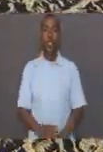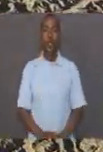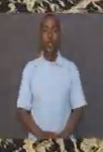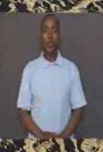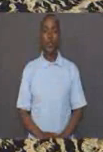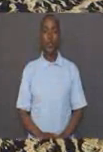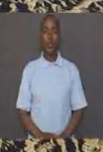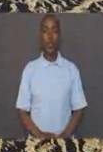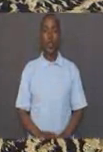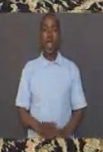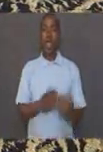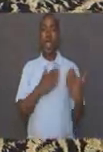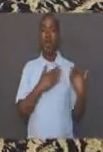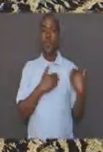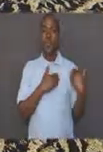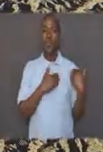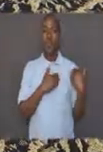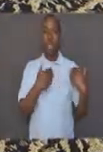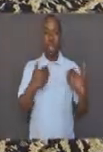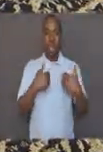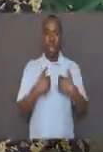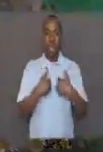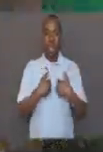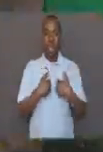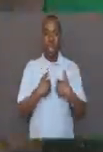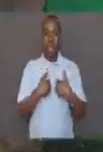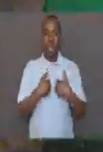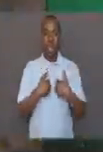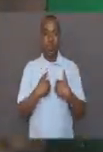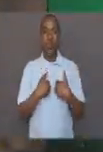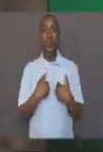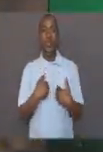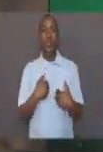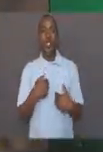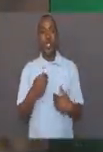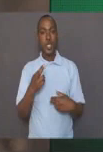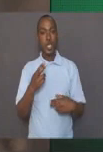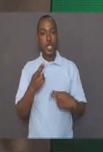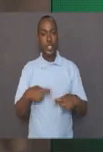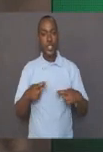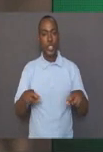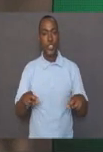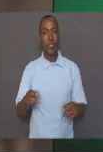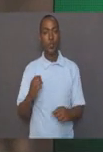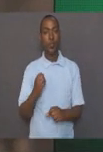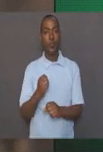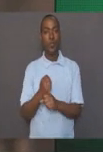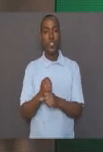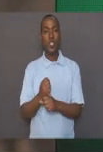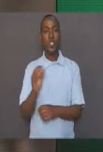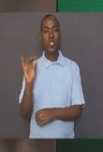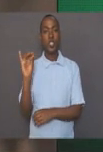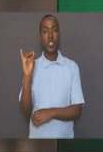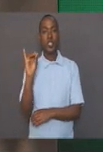but its responsibilities have grown to include the research of forest